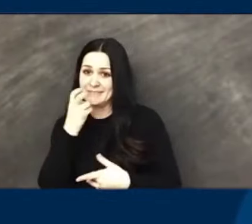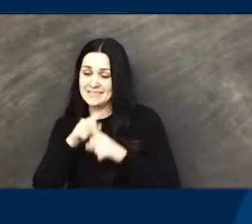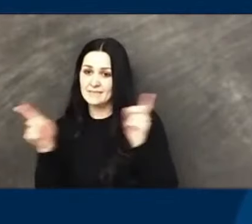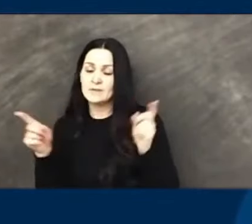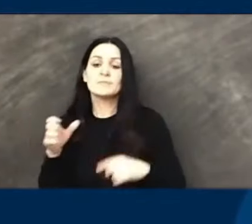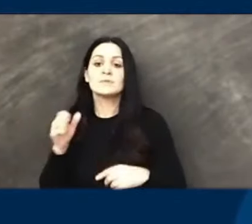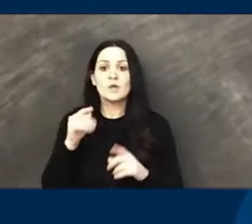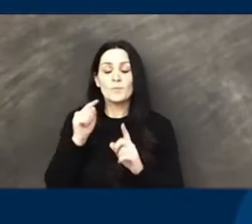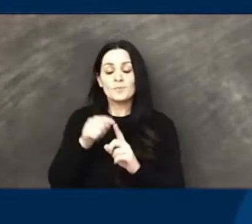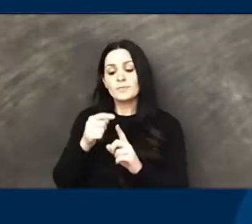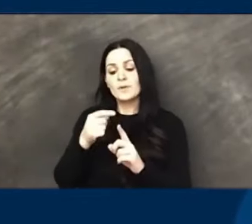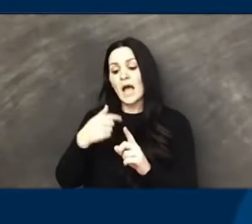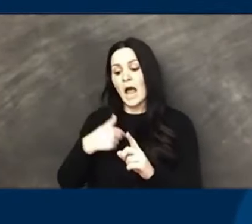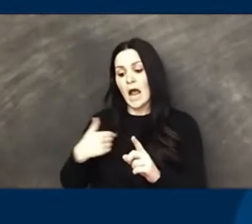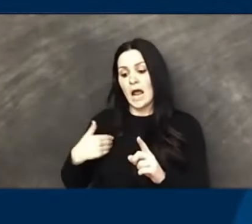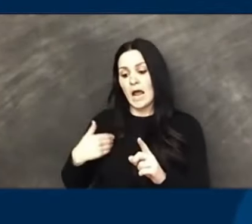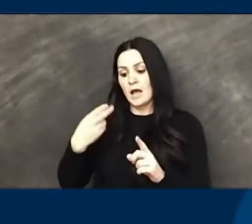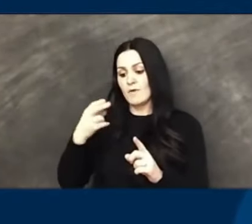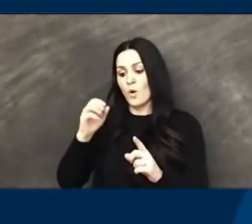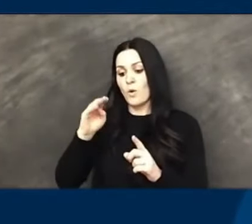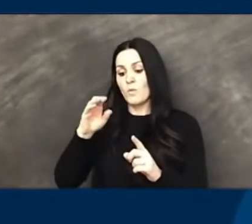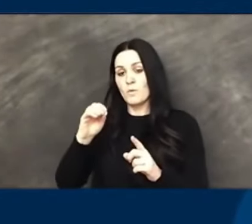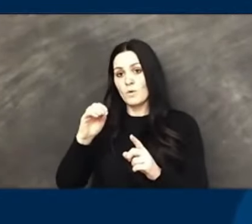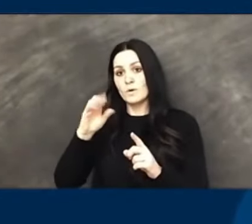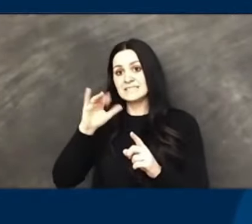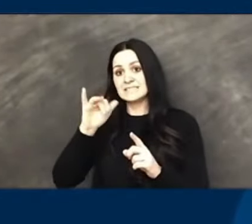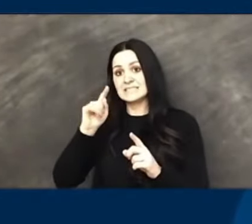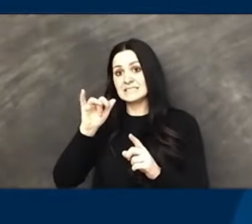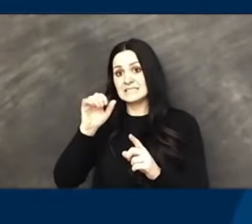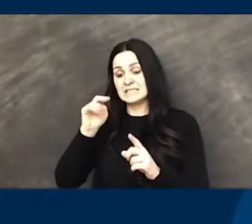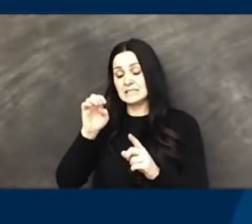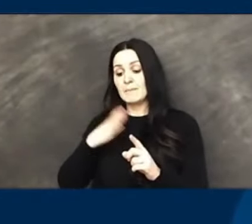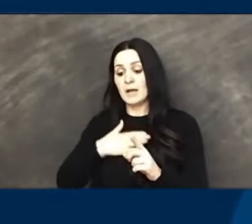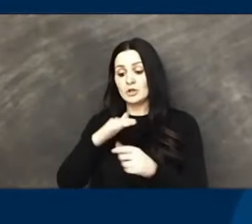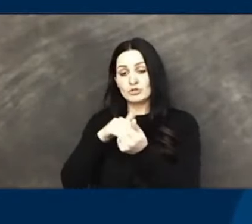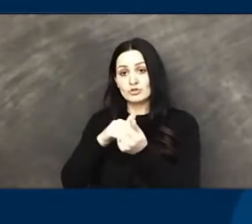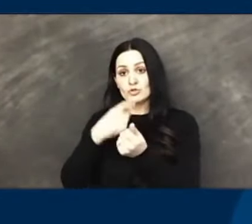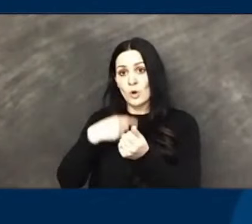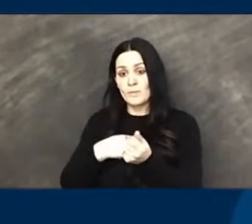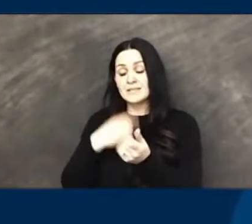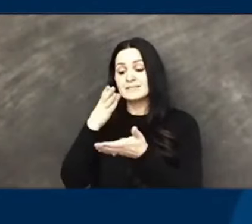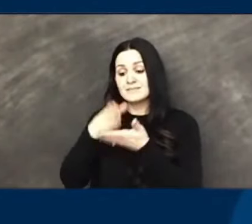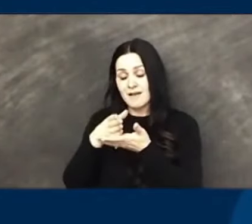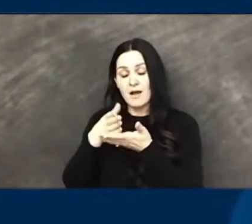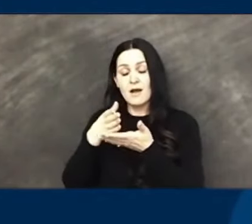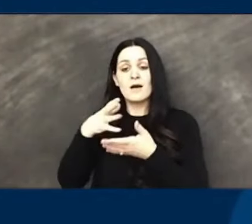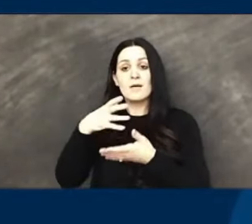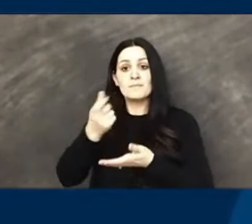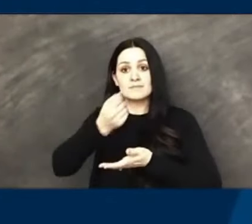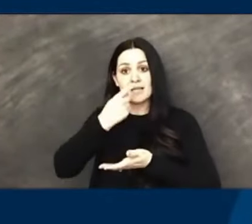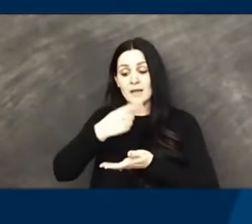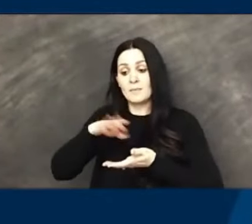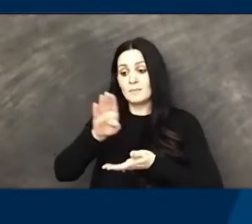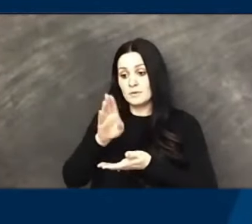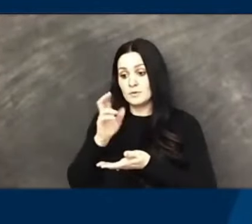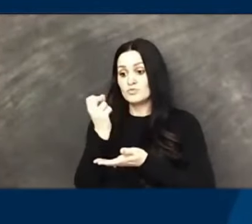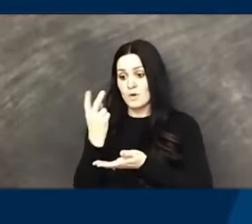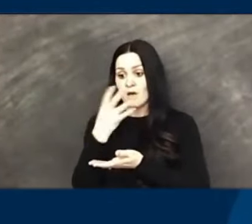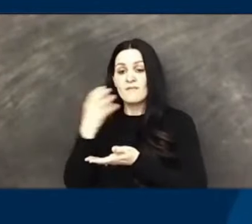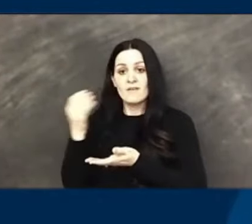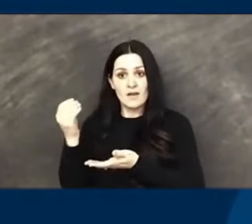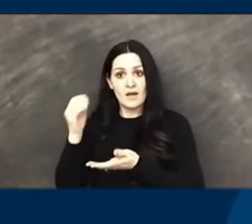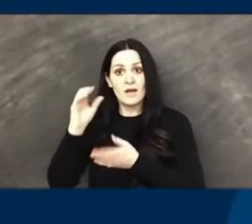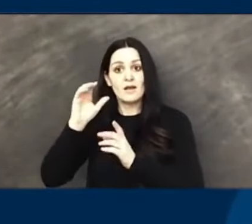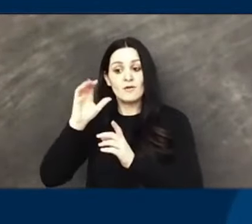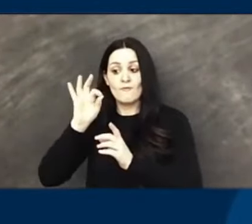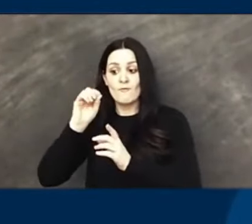homocysteine. My doctor told me to start taking vitamin B12 and folic acid. Anything else suggested to help this? Does